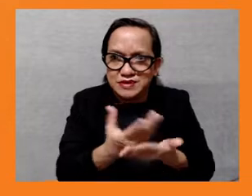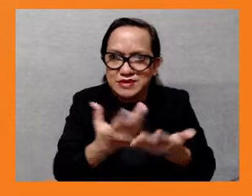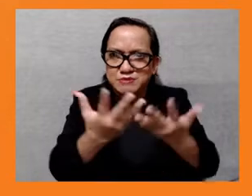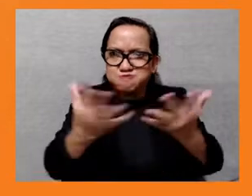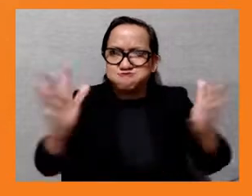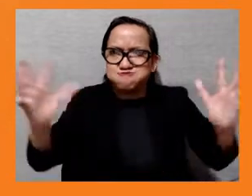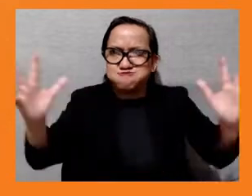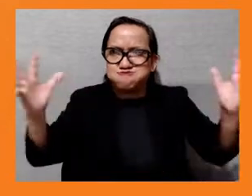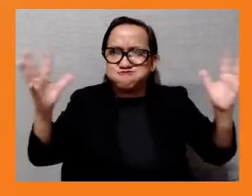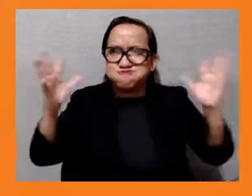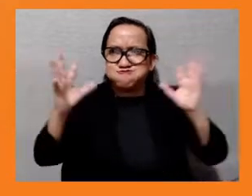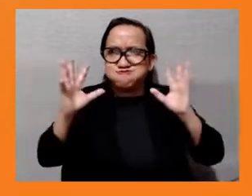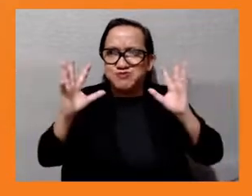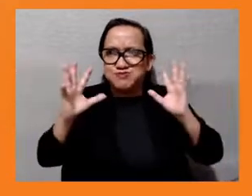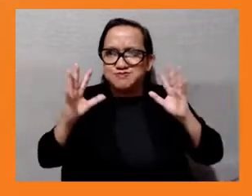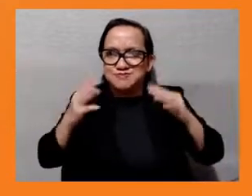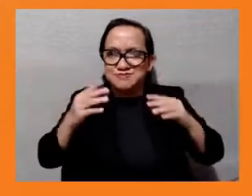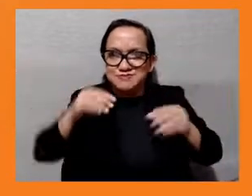them. So